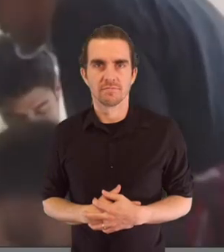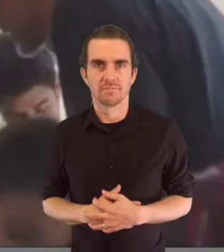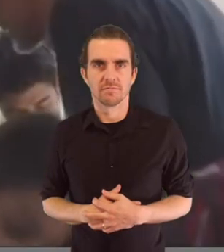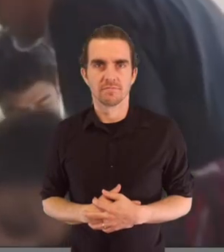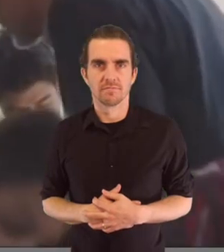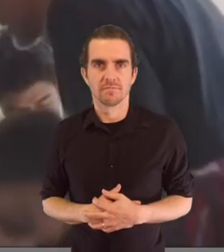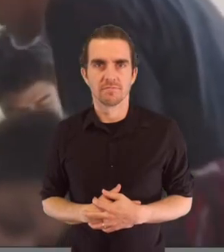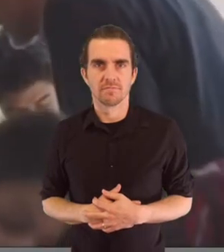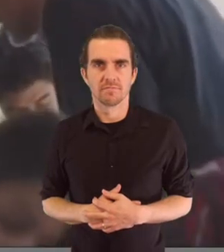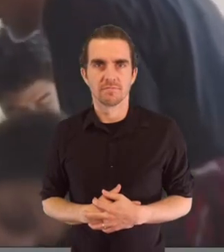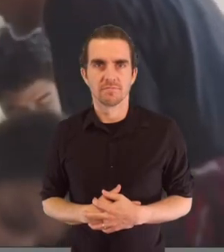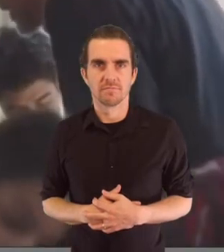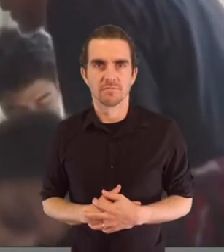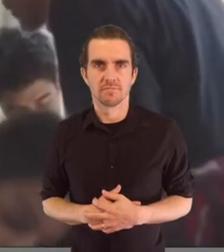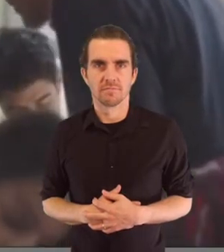Film Festival.